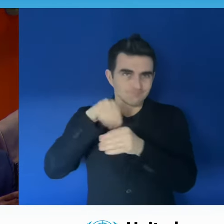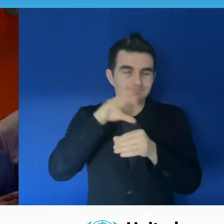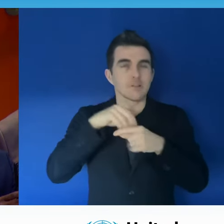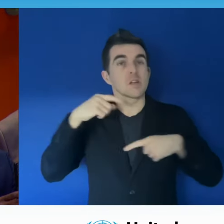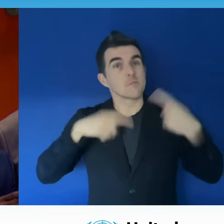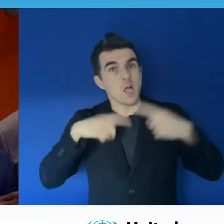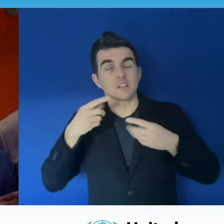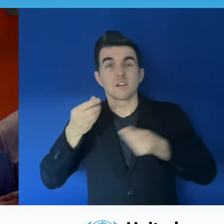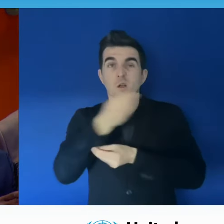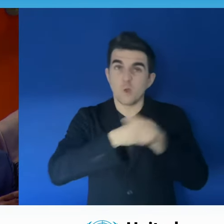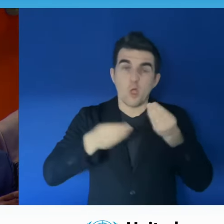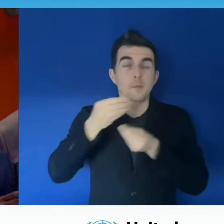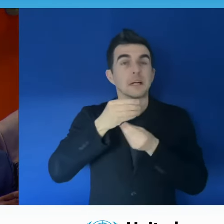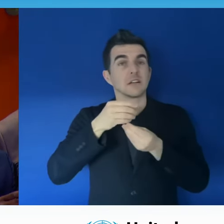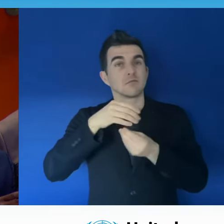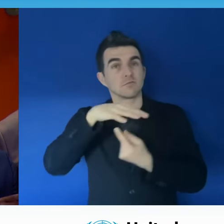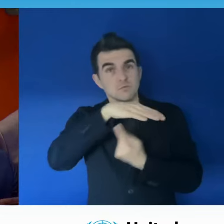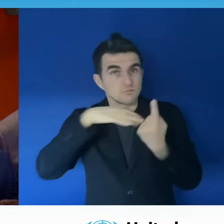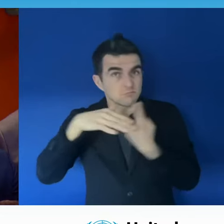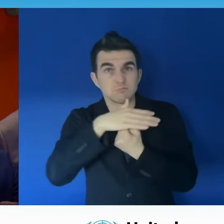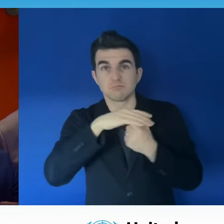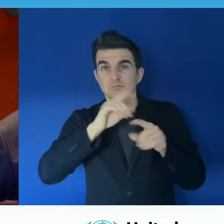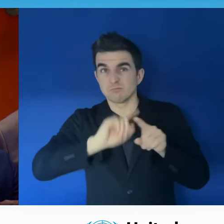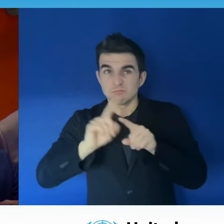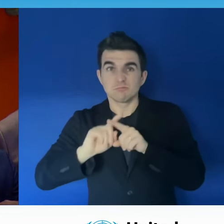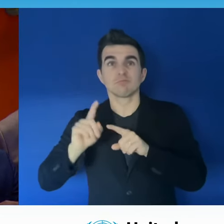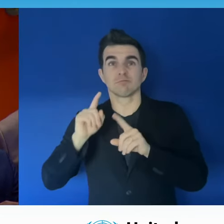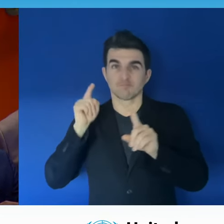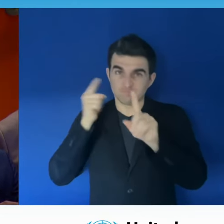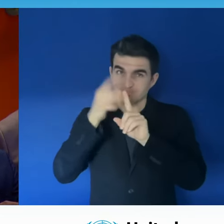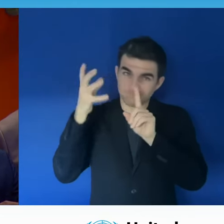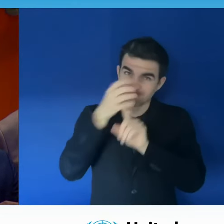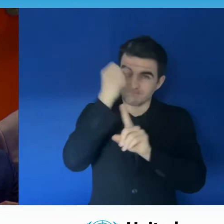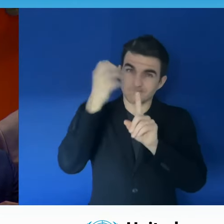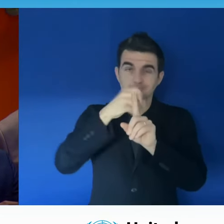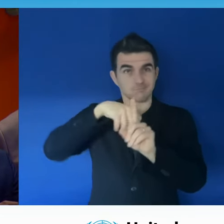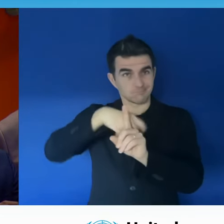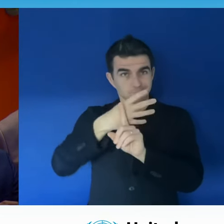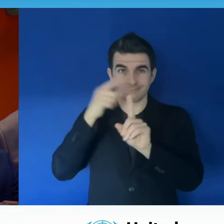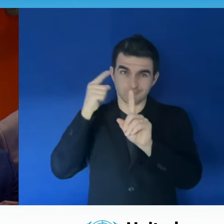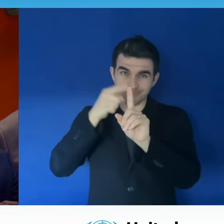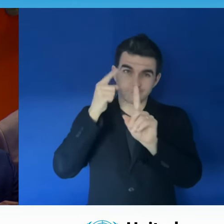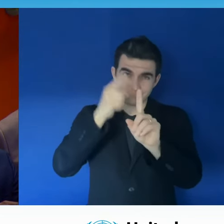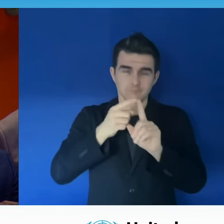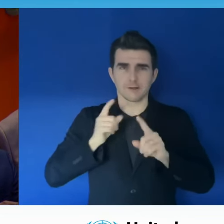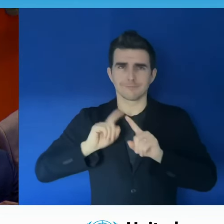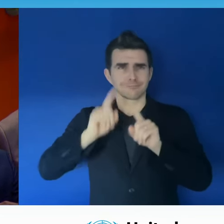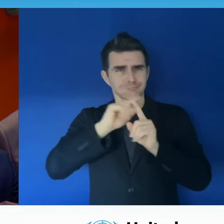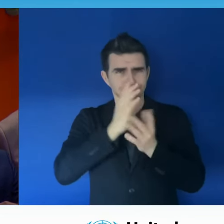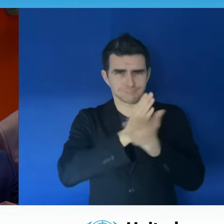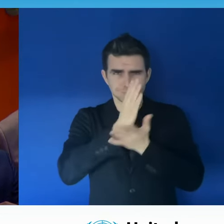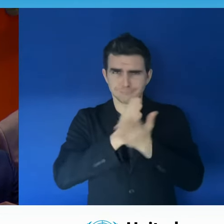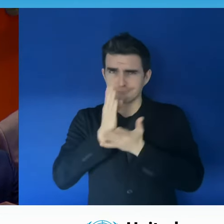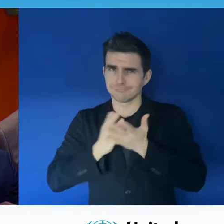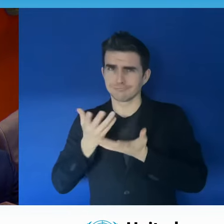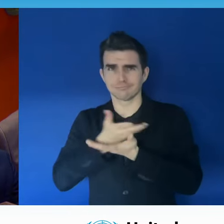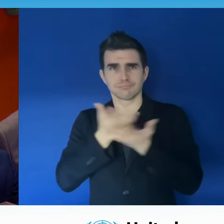goals. The multidimensional aspect of poverty encompasses not just